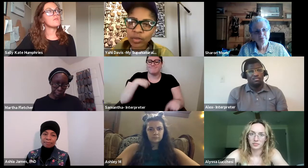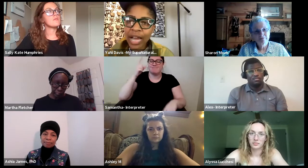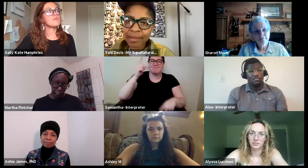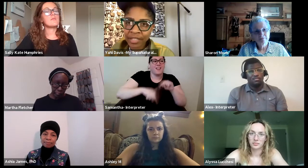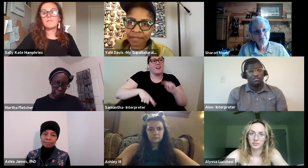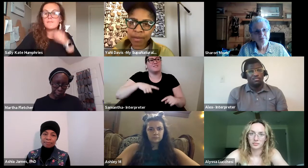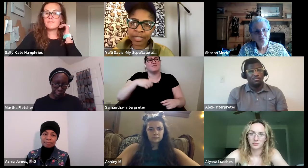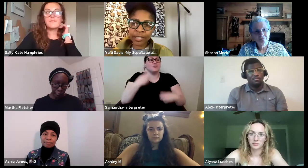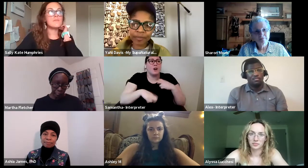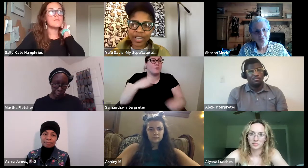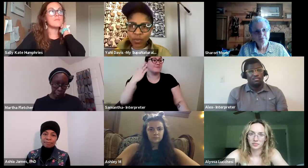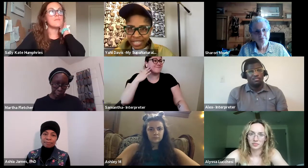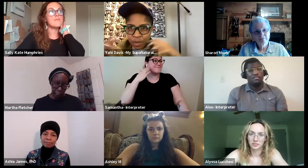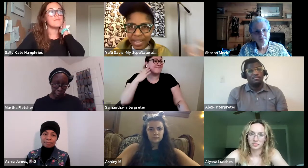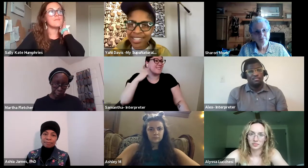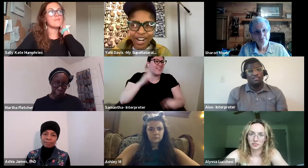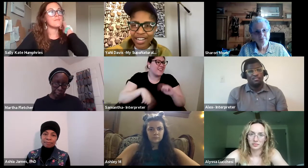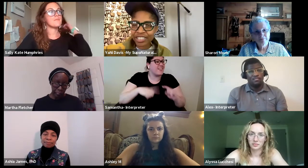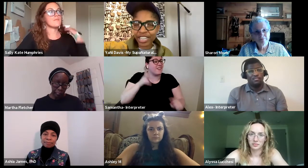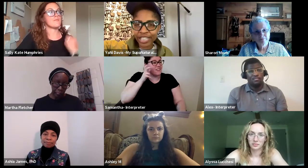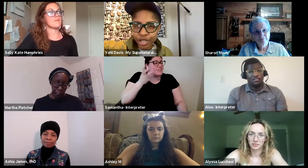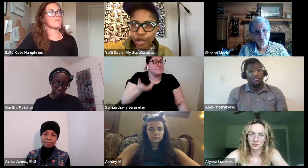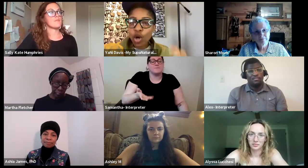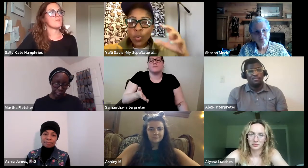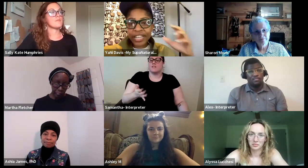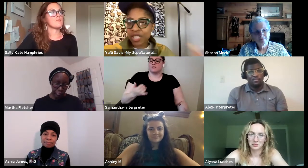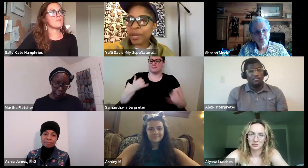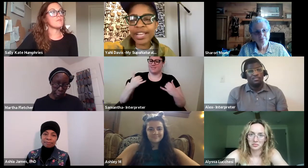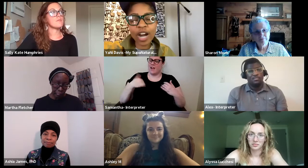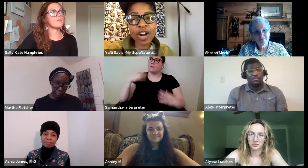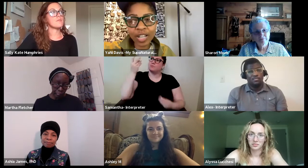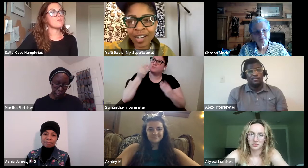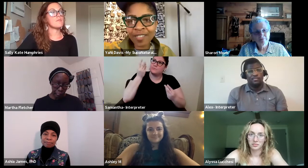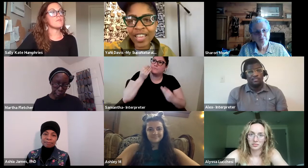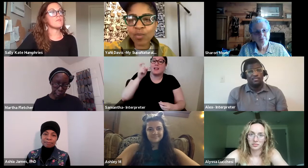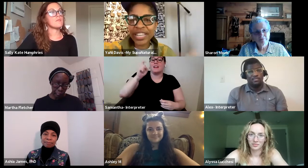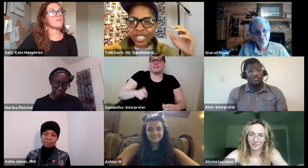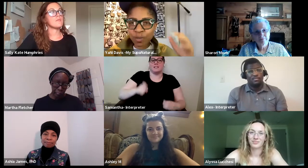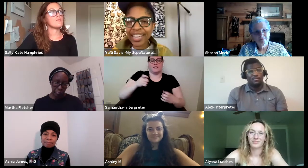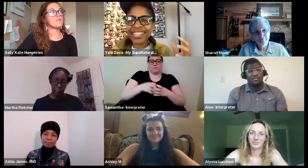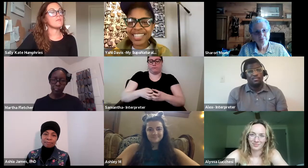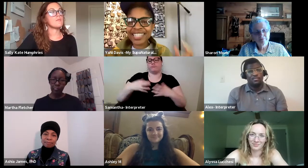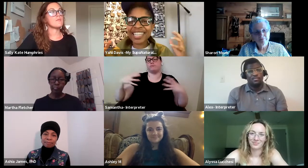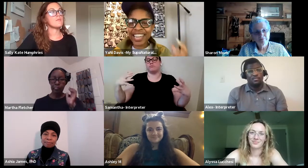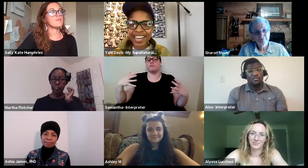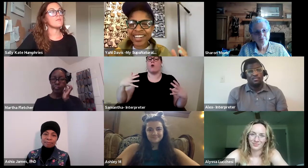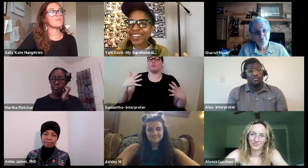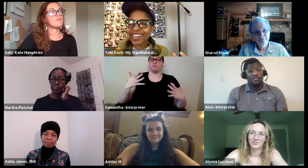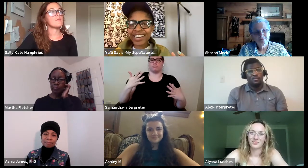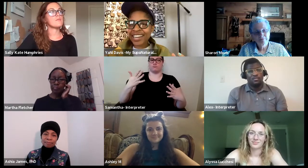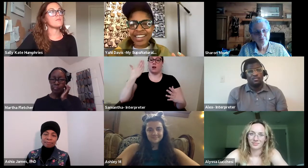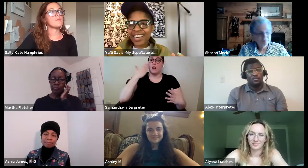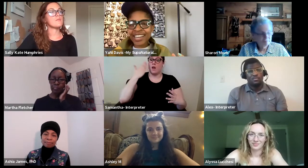it felt timely, family, that we expand our education, we expand our love, and we expand this